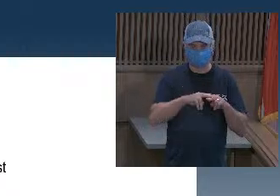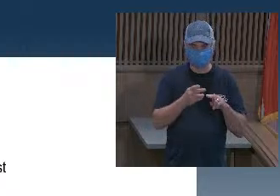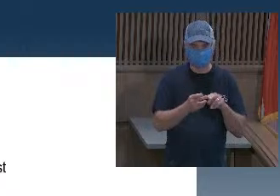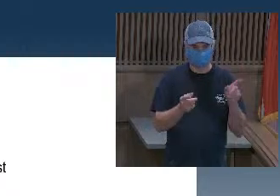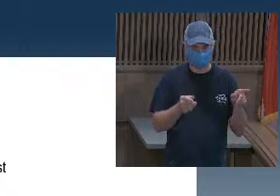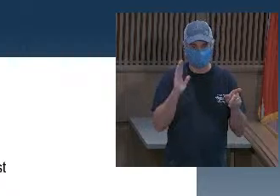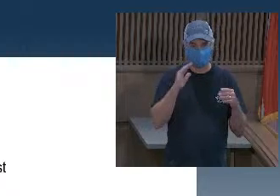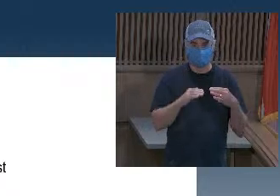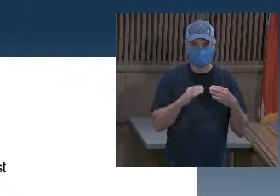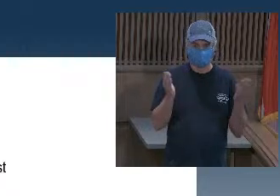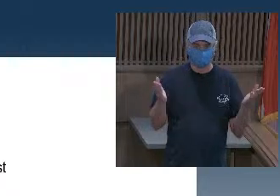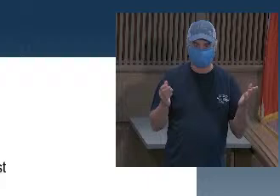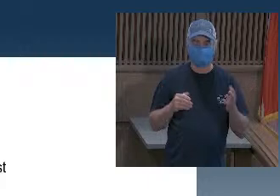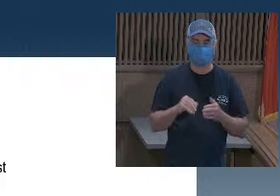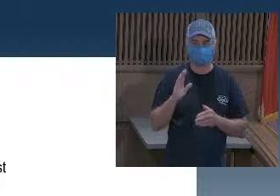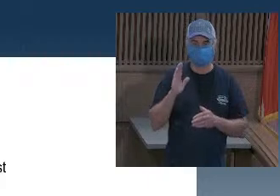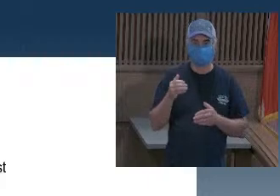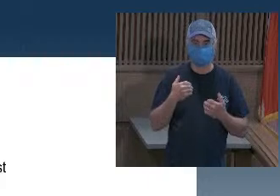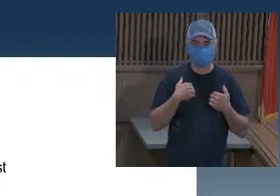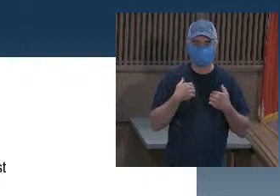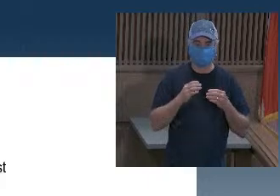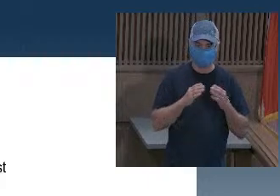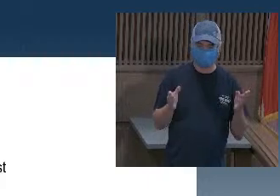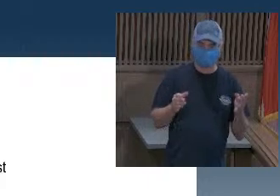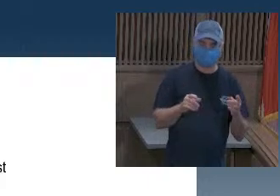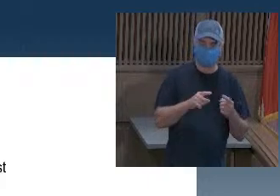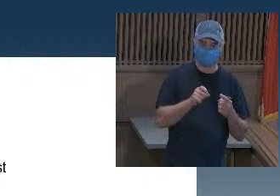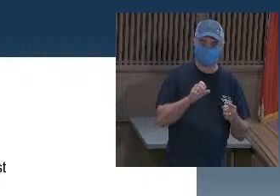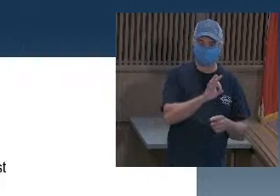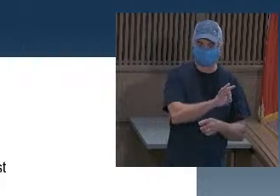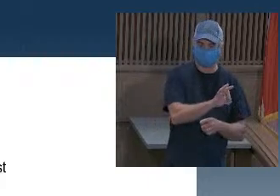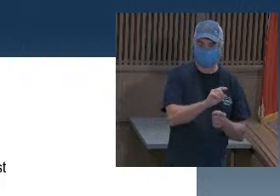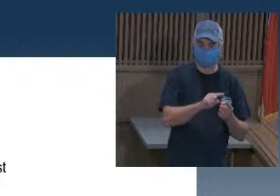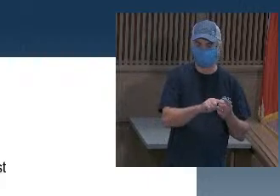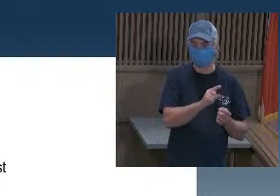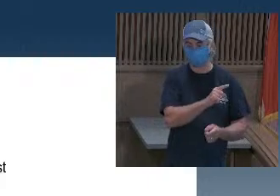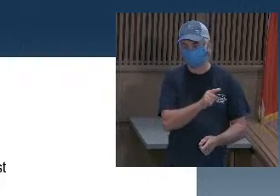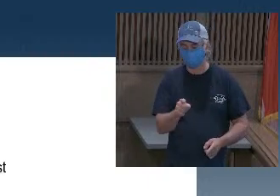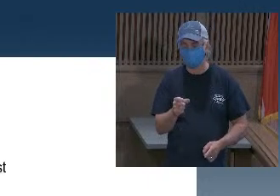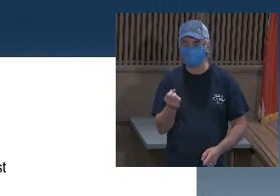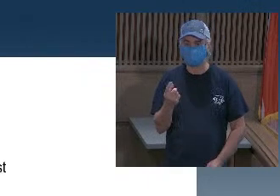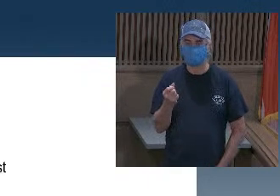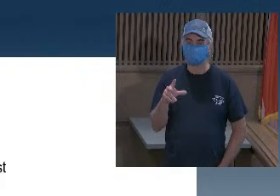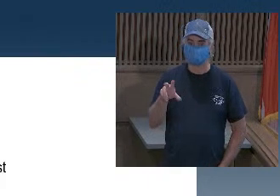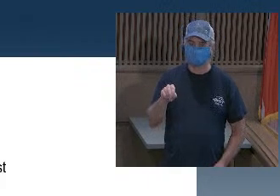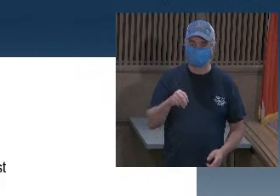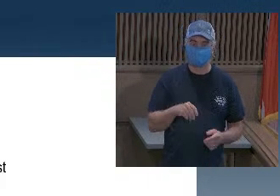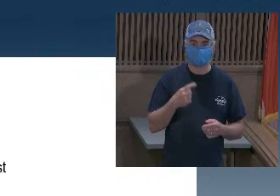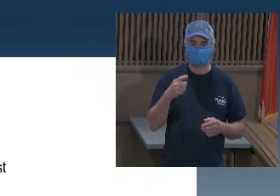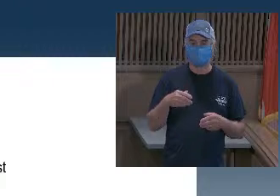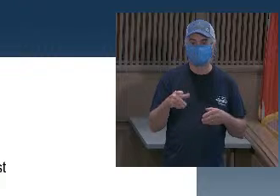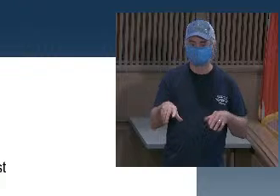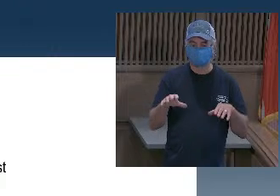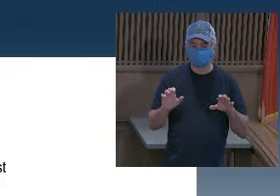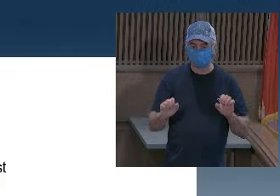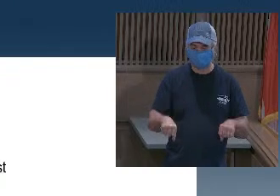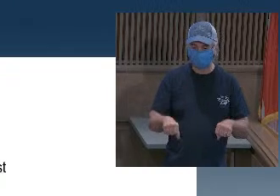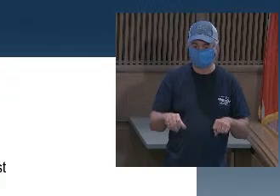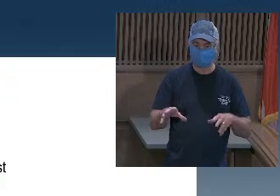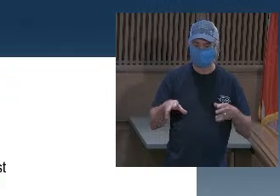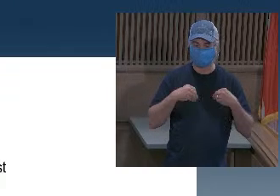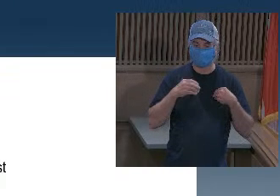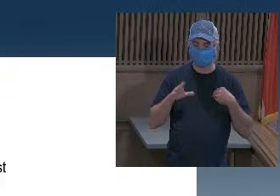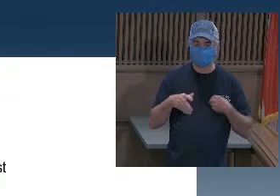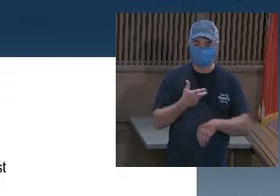there near Palmyra Road to show where the event will take place. If you haven't been vaccinated